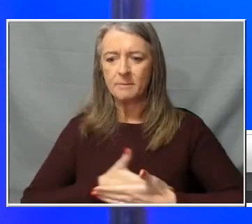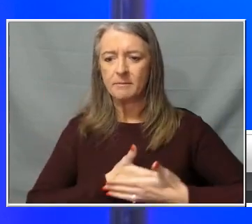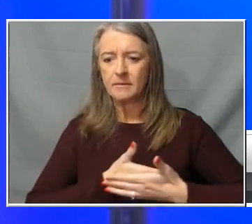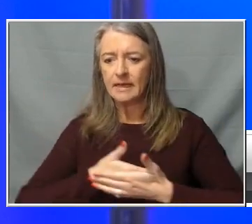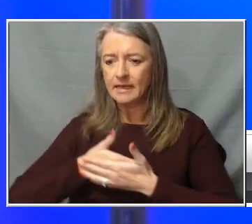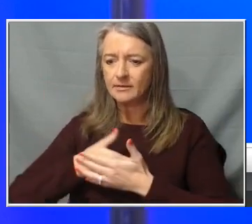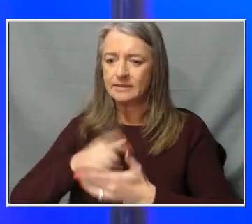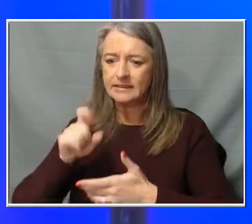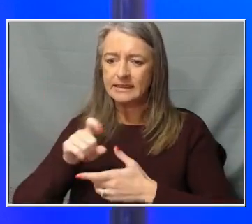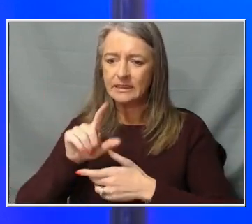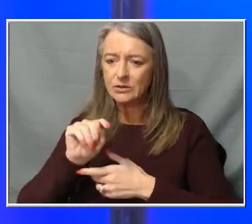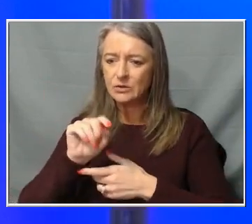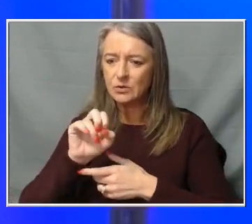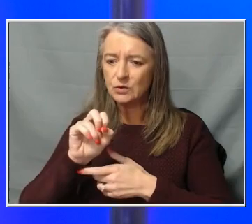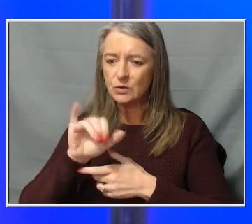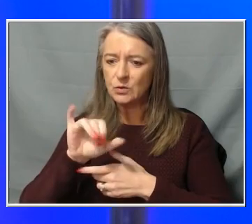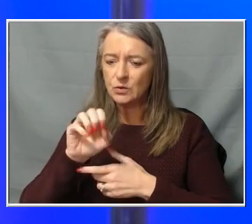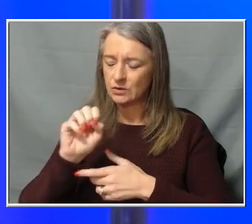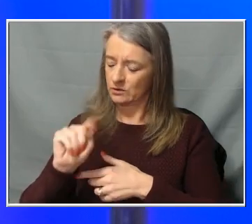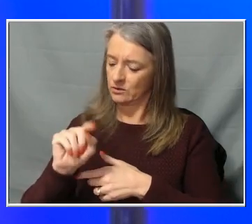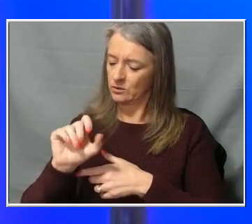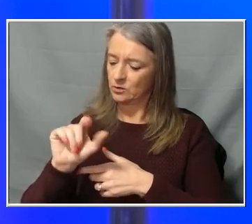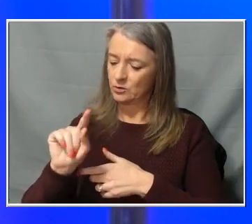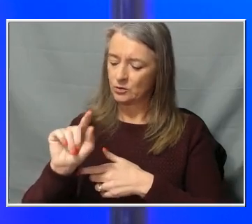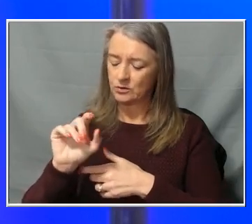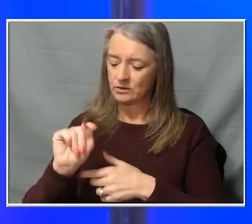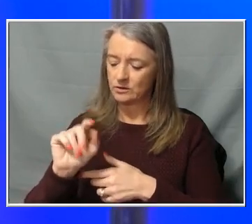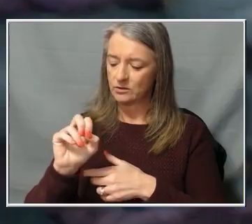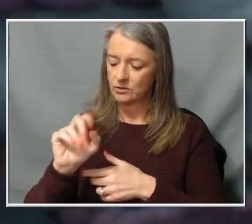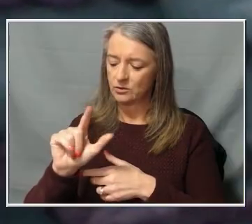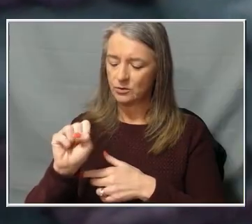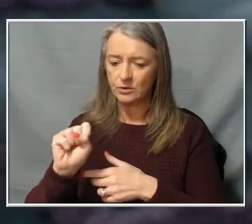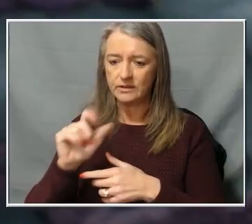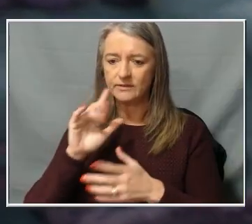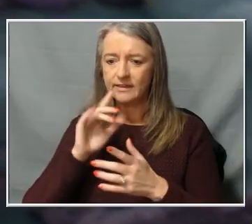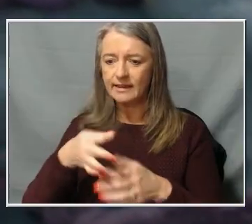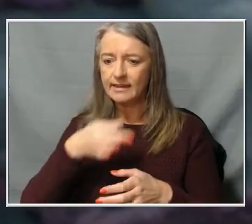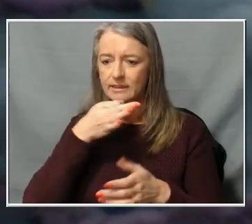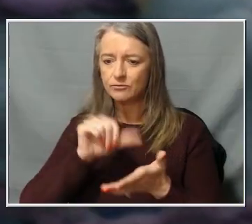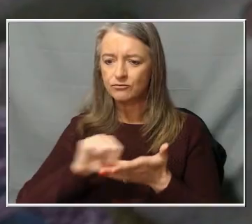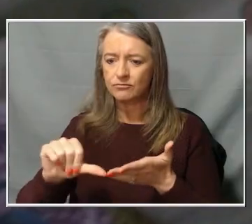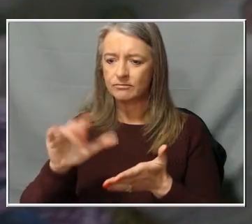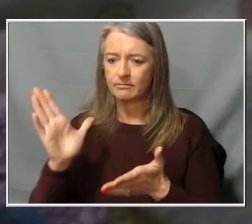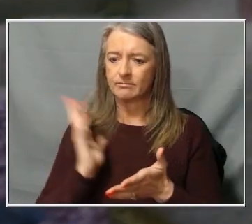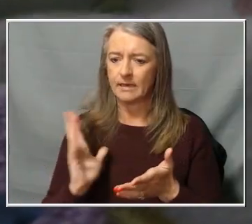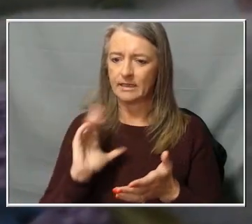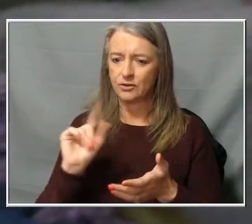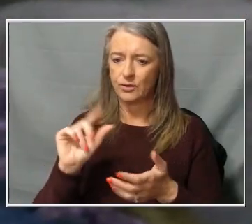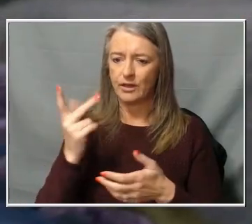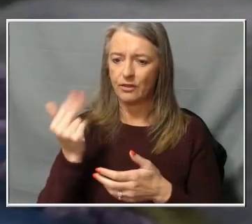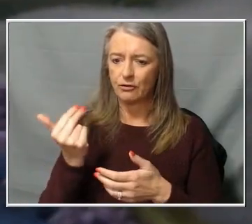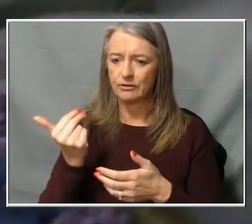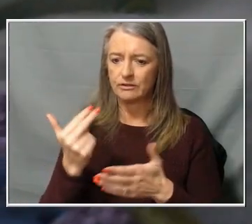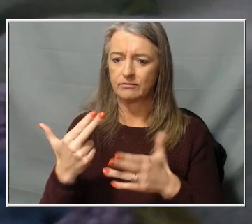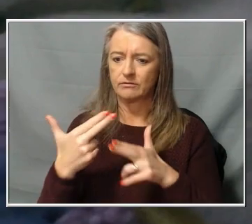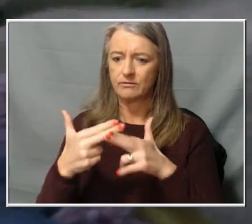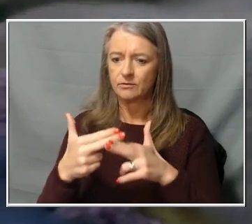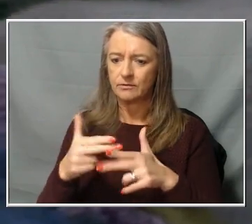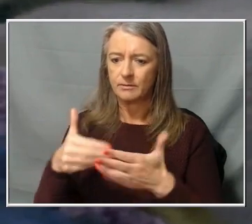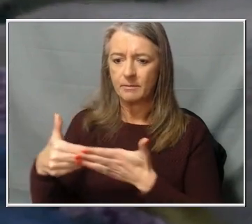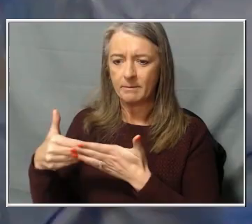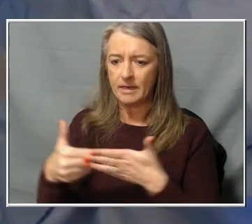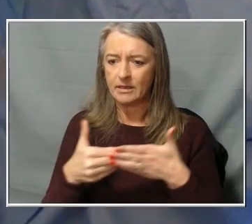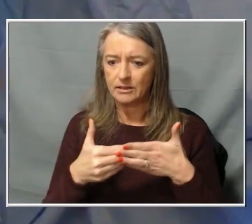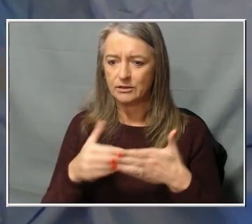of tools and the steady hands of expert surgeons. Back in 2013, news headlines called this newborn